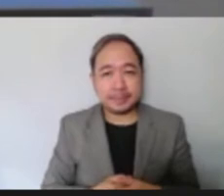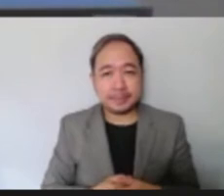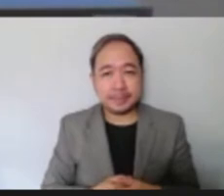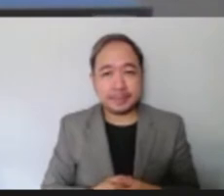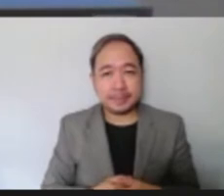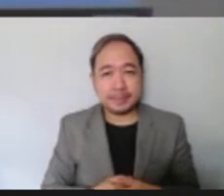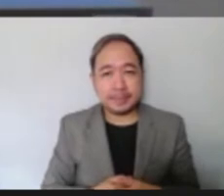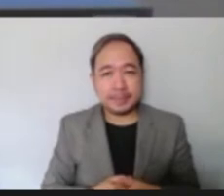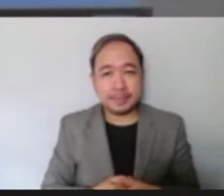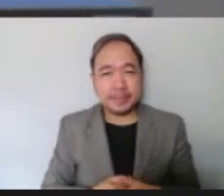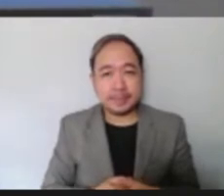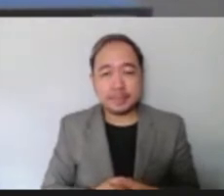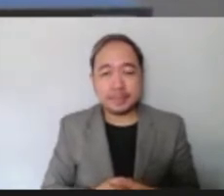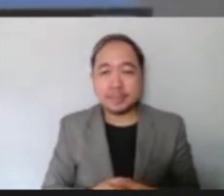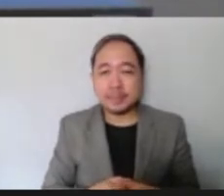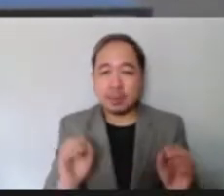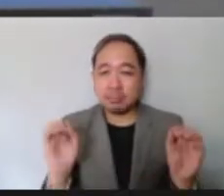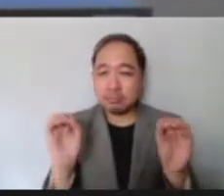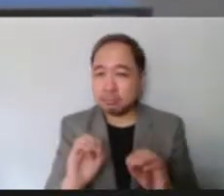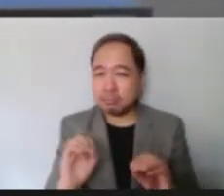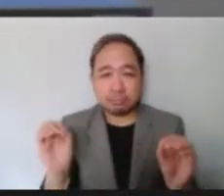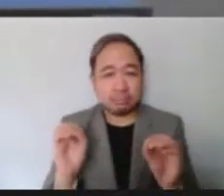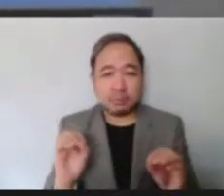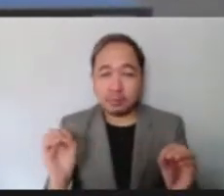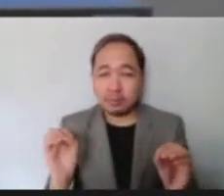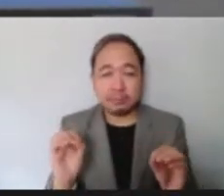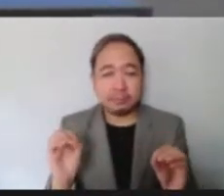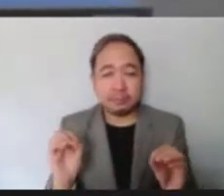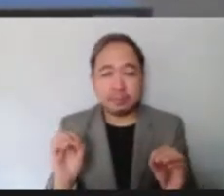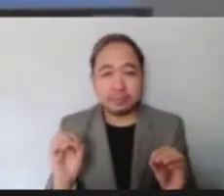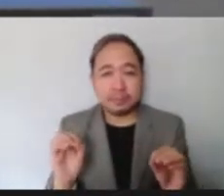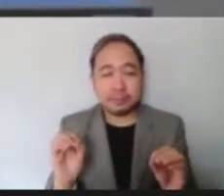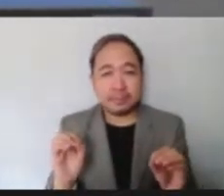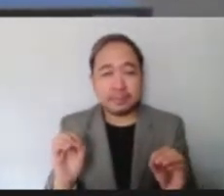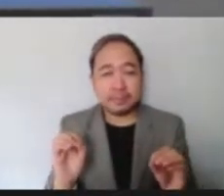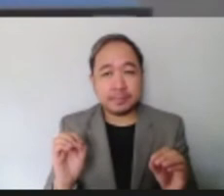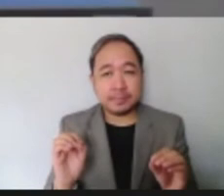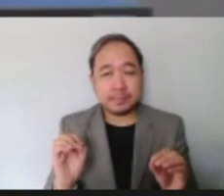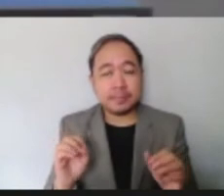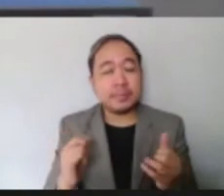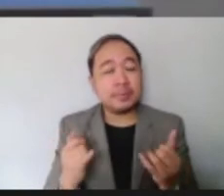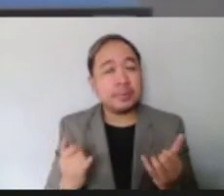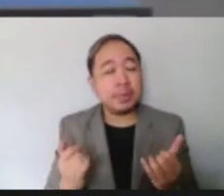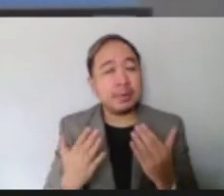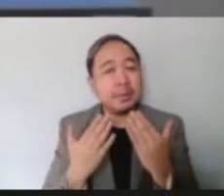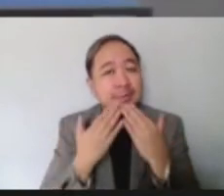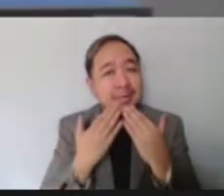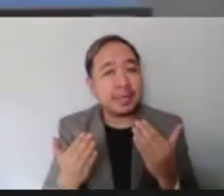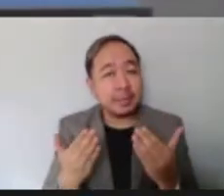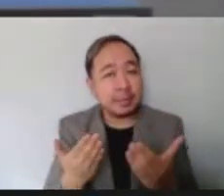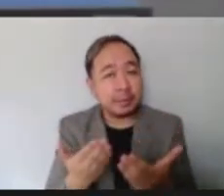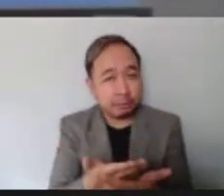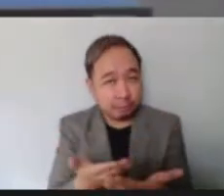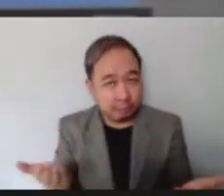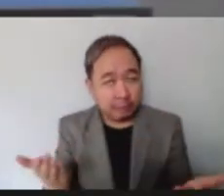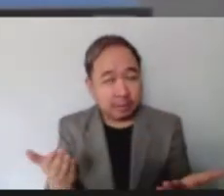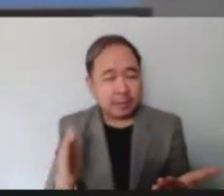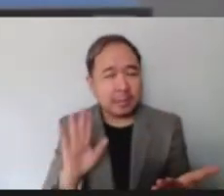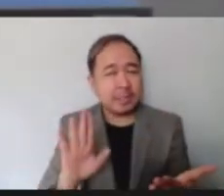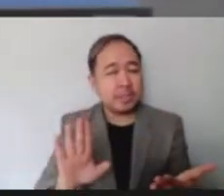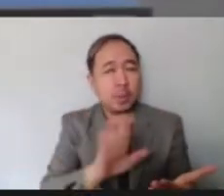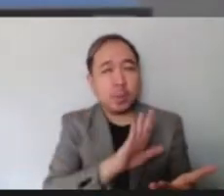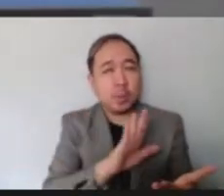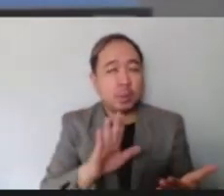I see none so on your behalf let me thank you all for all those insightful